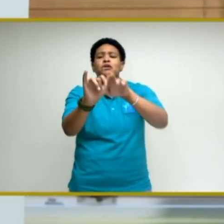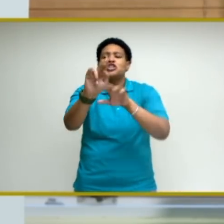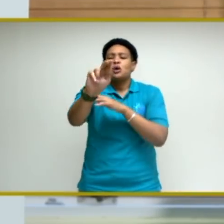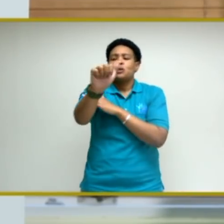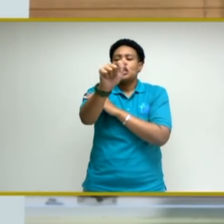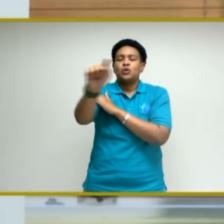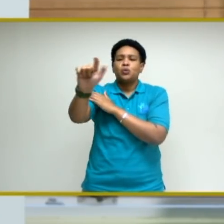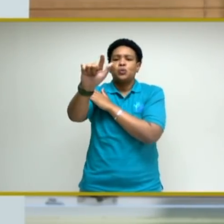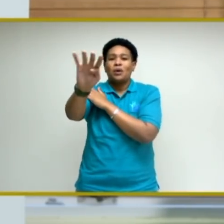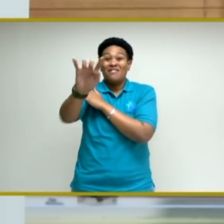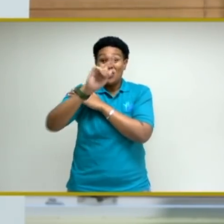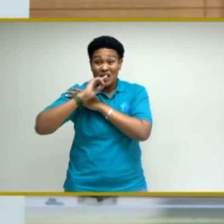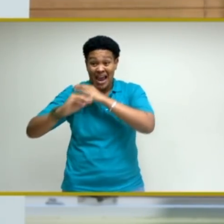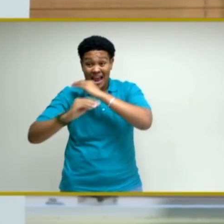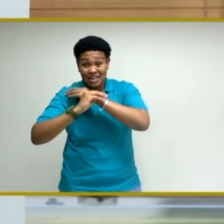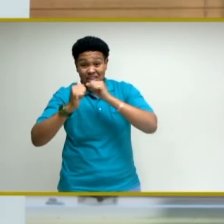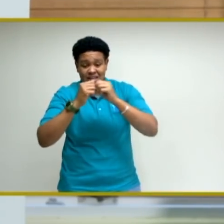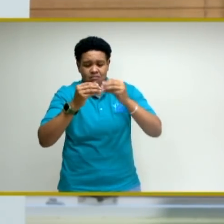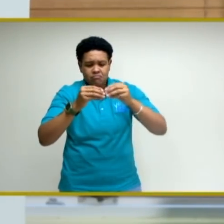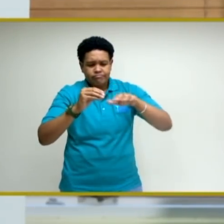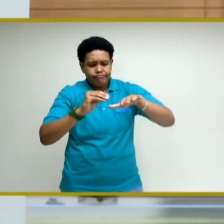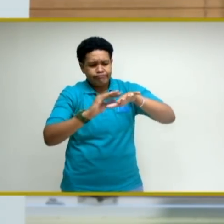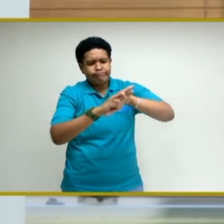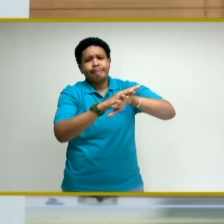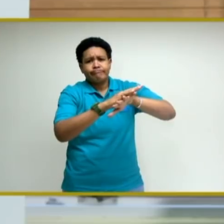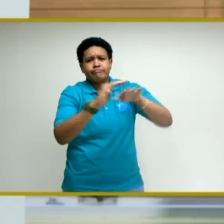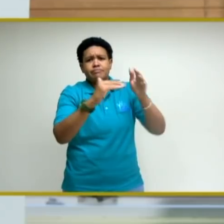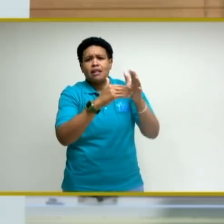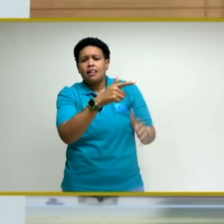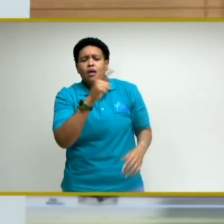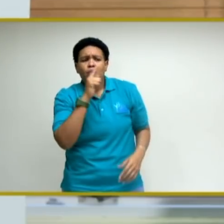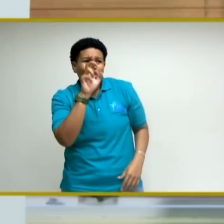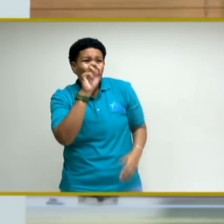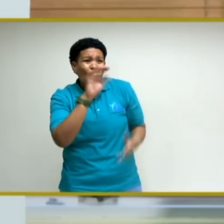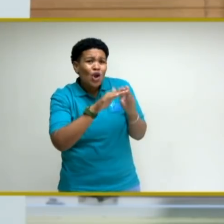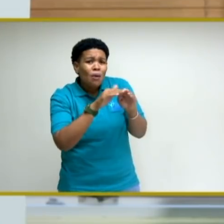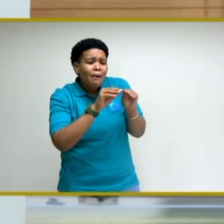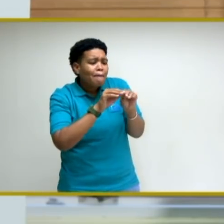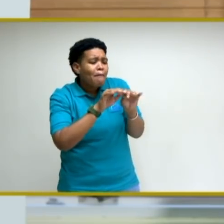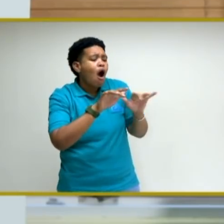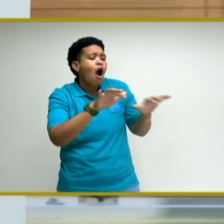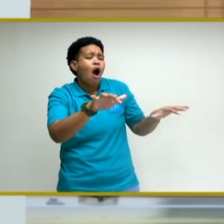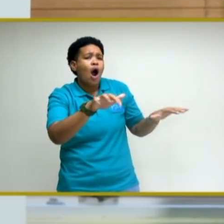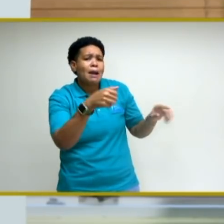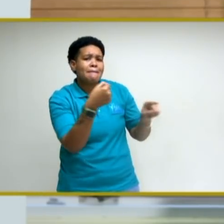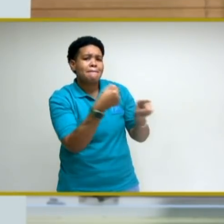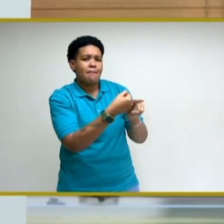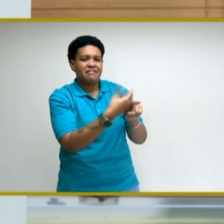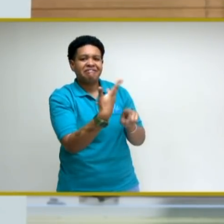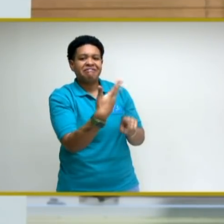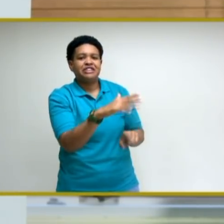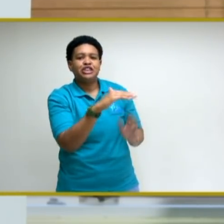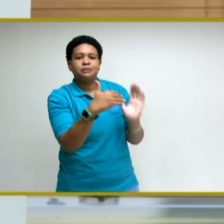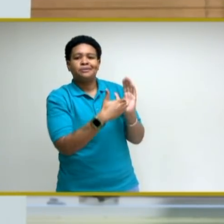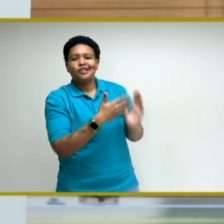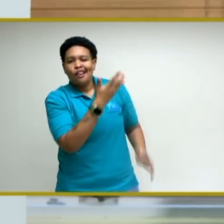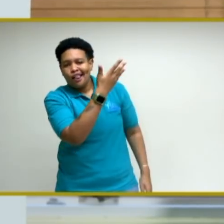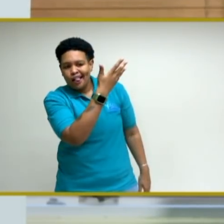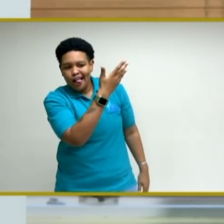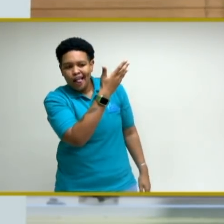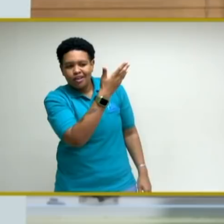are spread across the parish, with over 30 communities affected. There